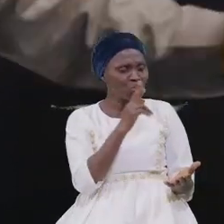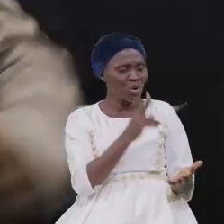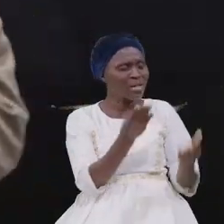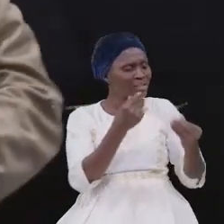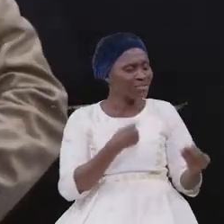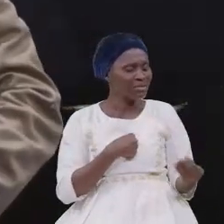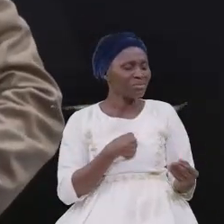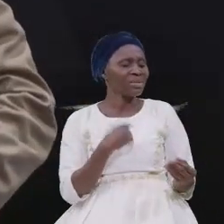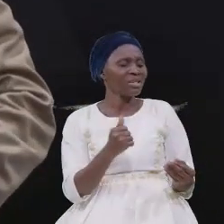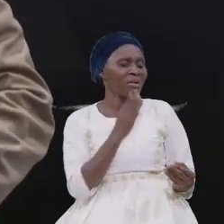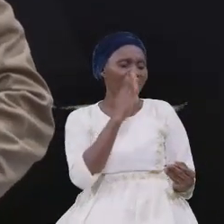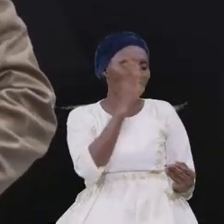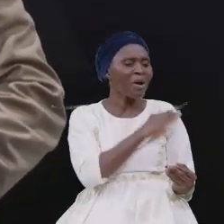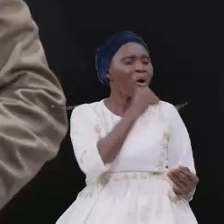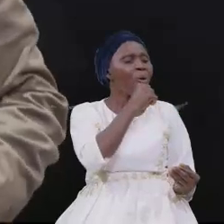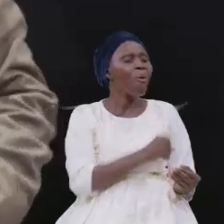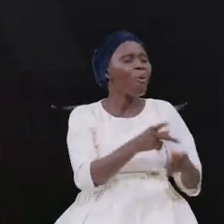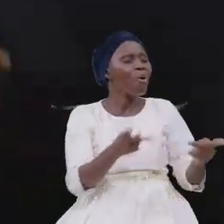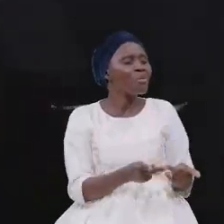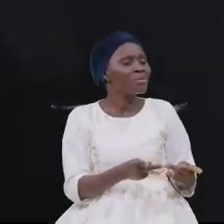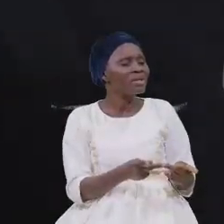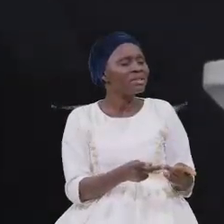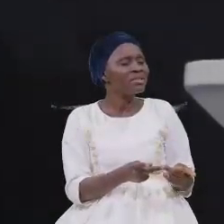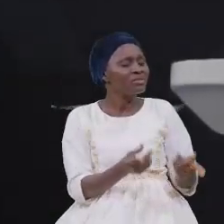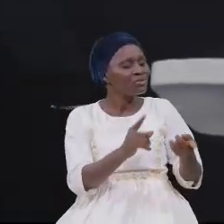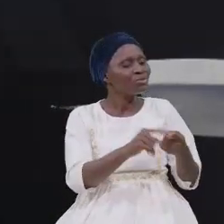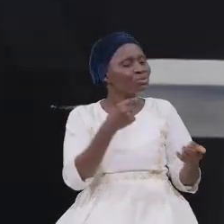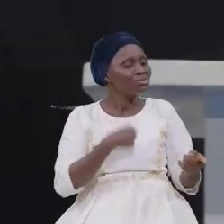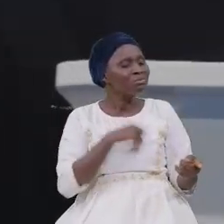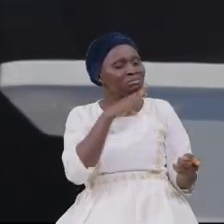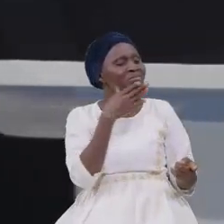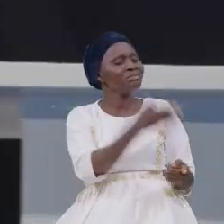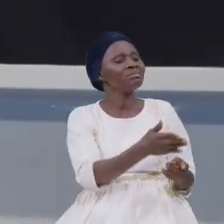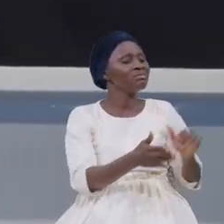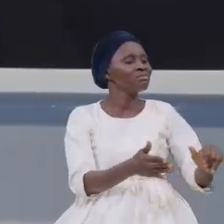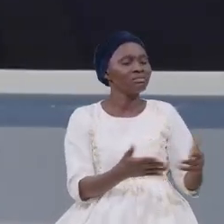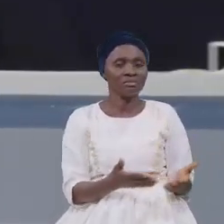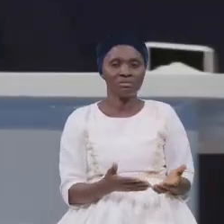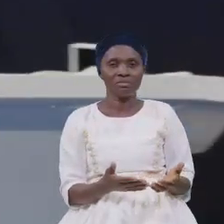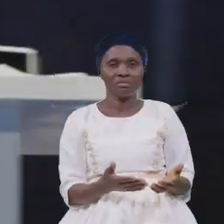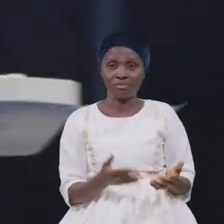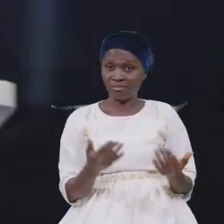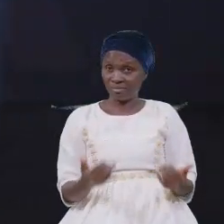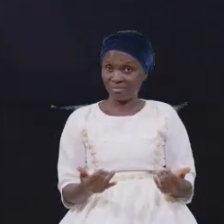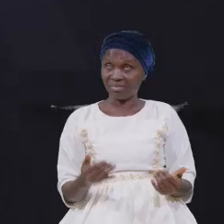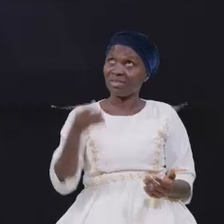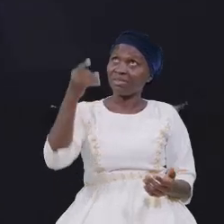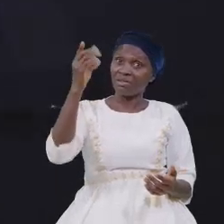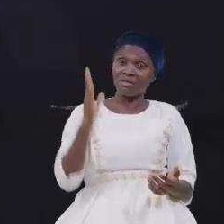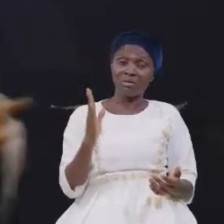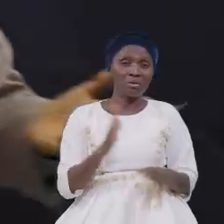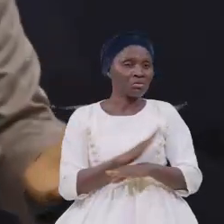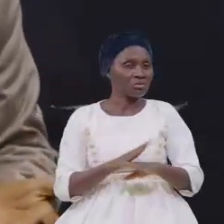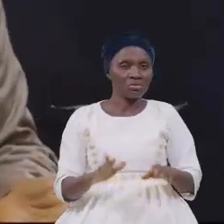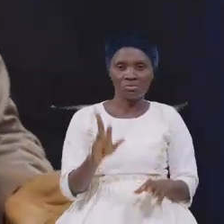it had before is still there? Now, God does not recycle our bad lives